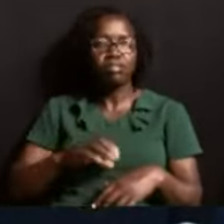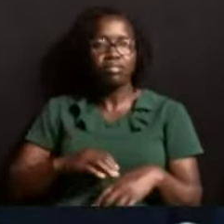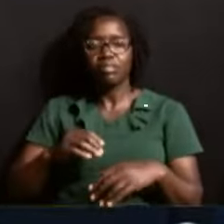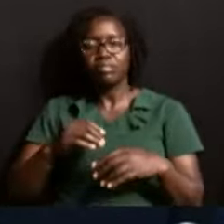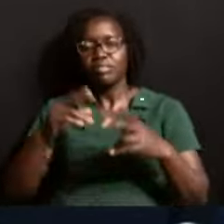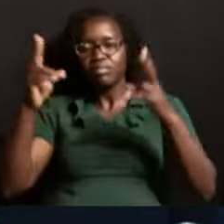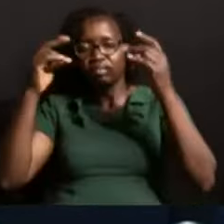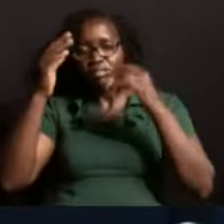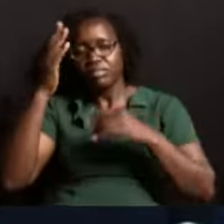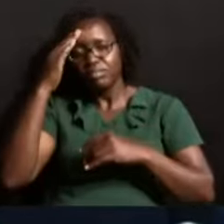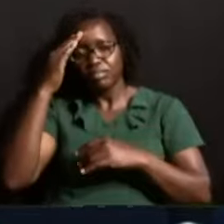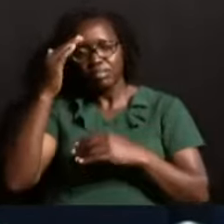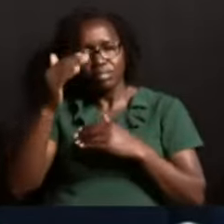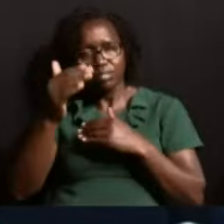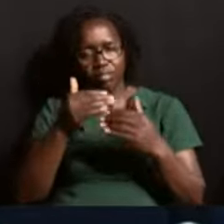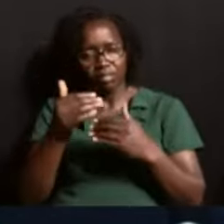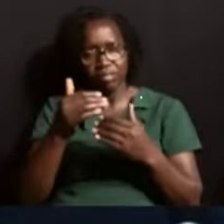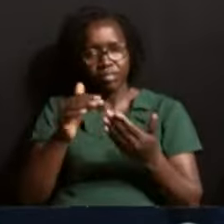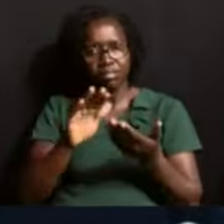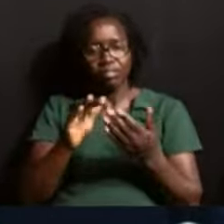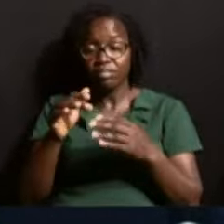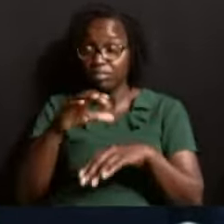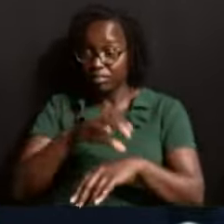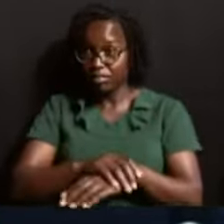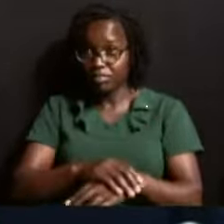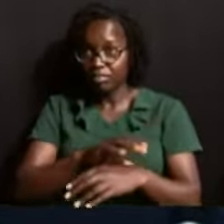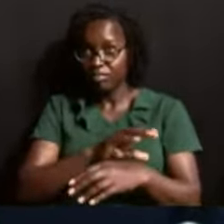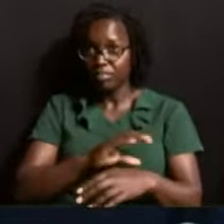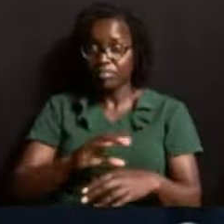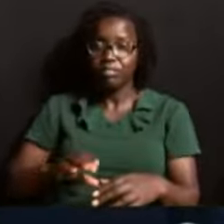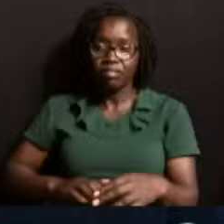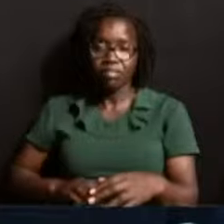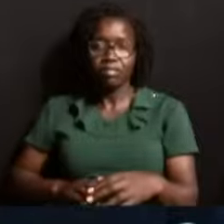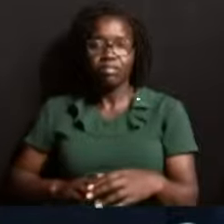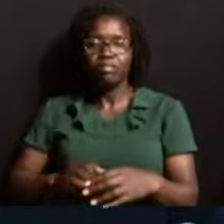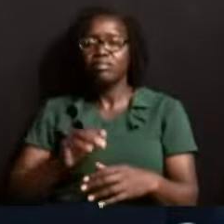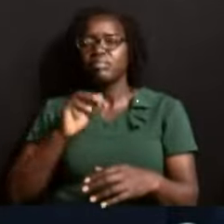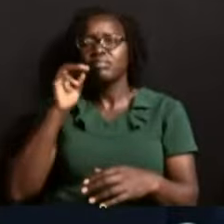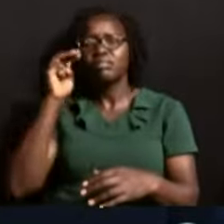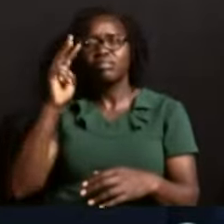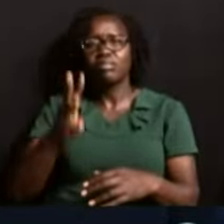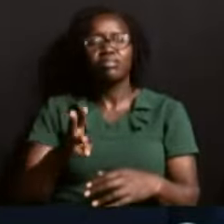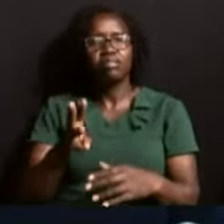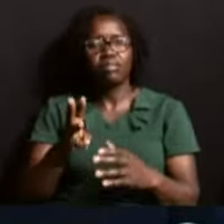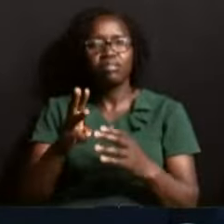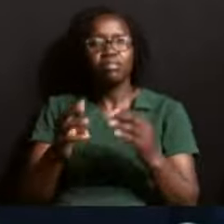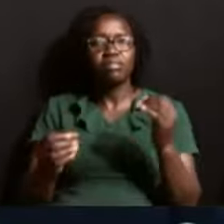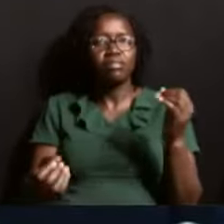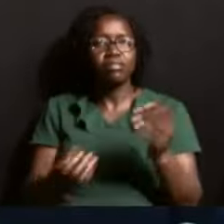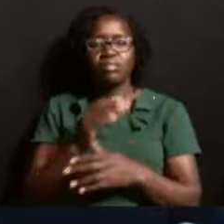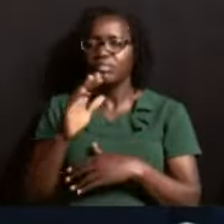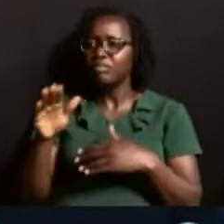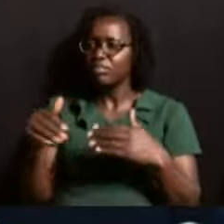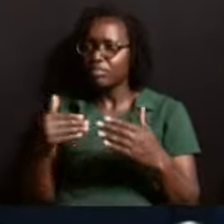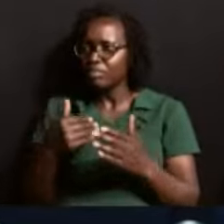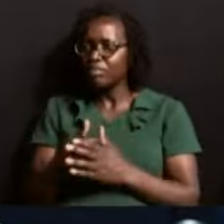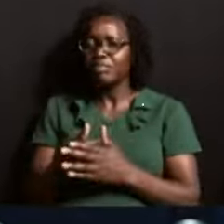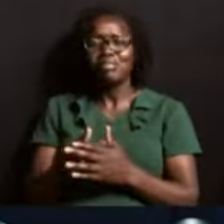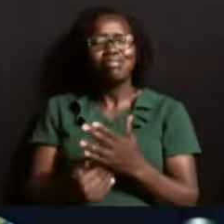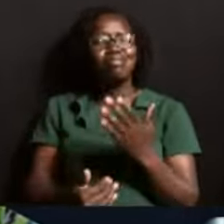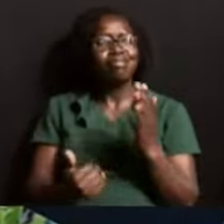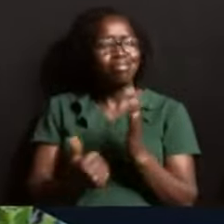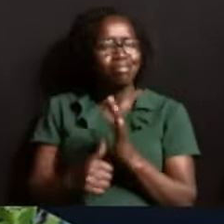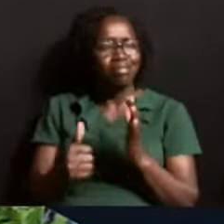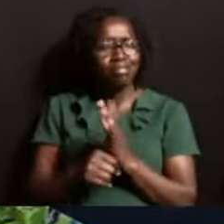knows, the closer you get to Christ, oh, he will unleash all hell on you to